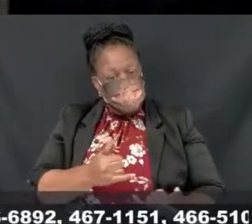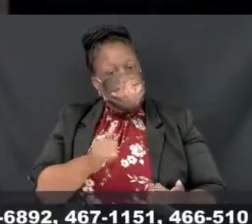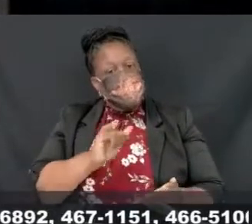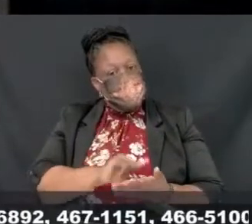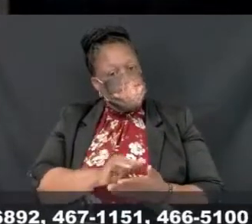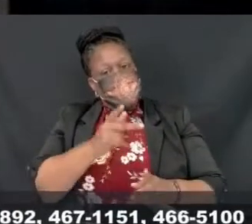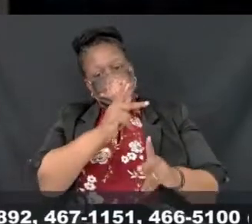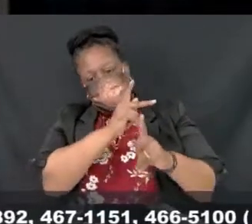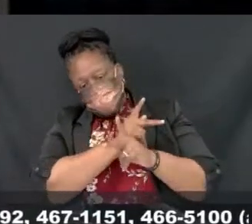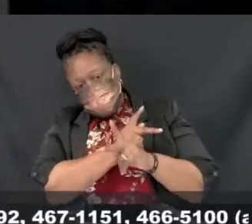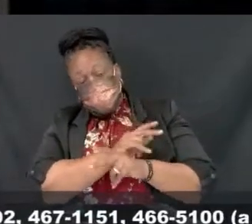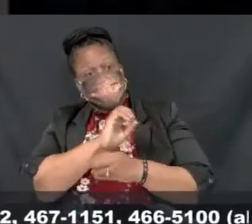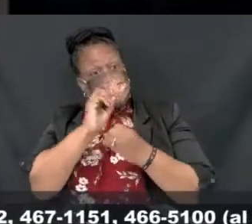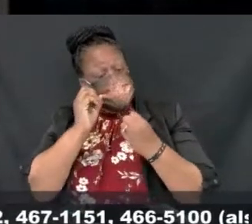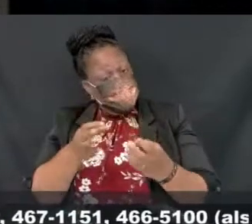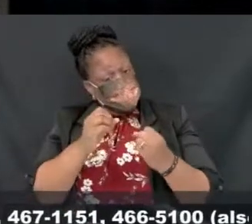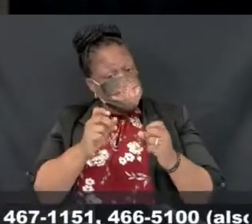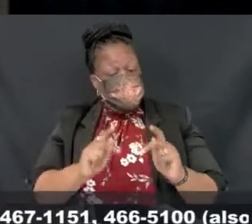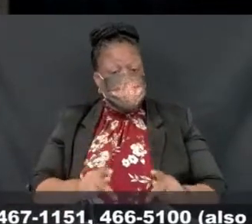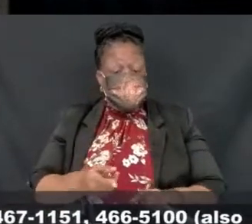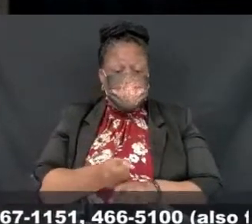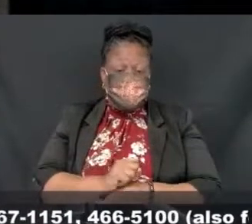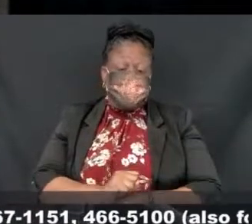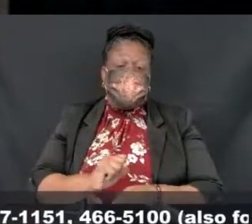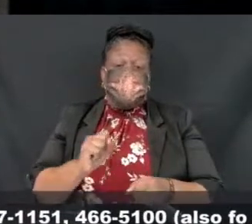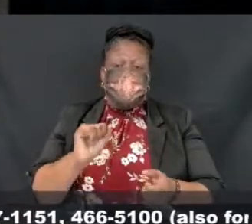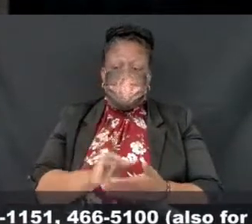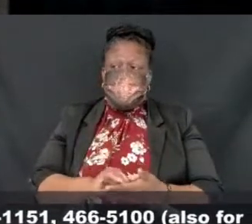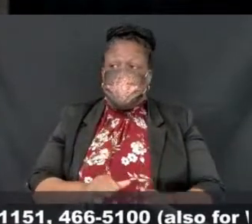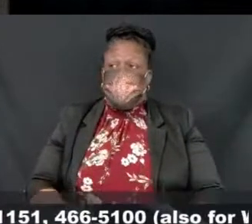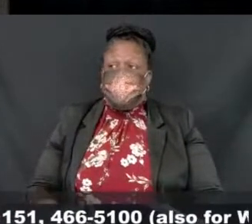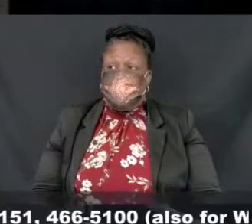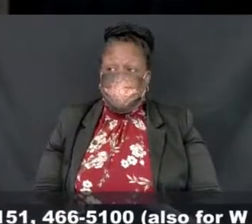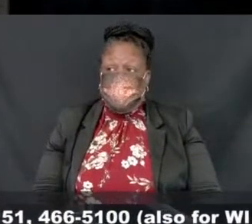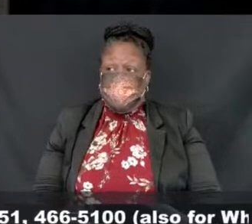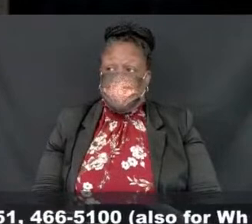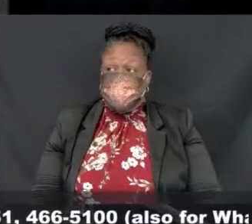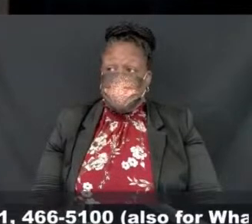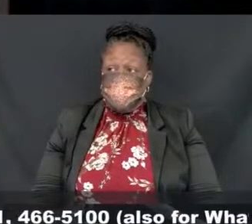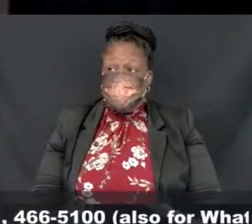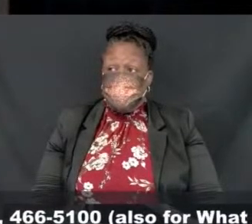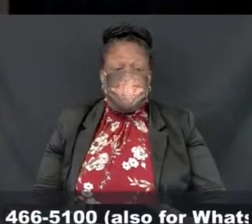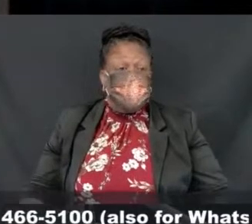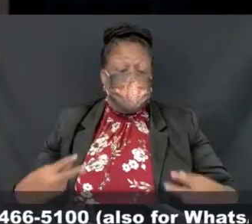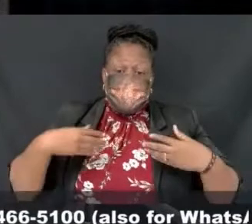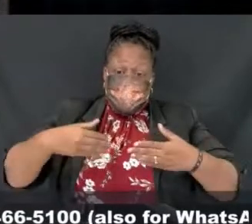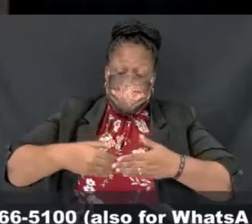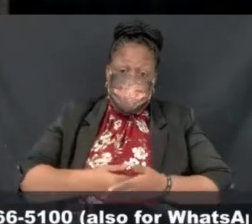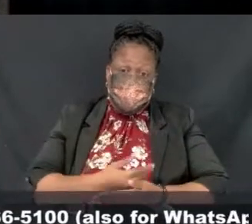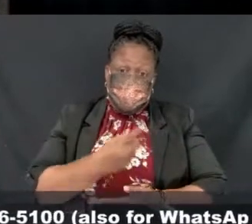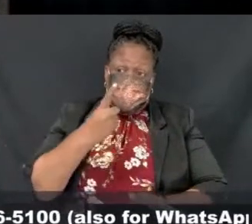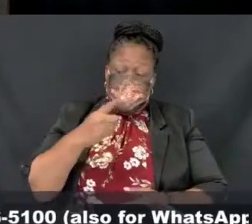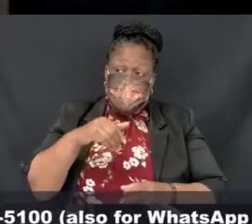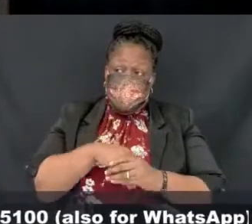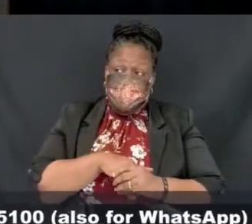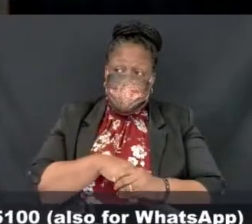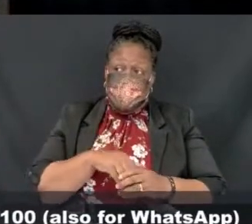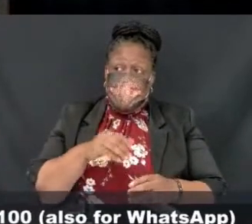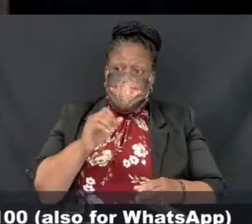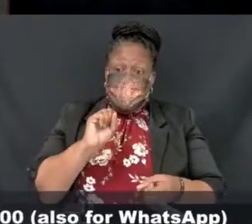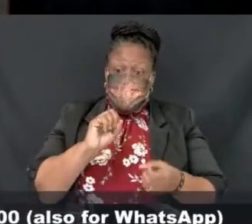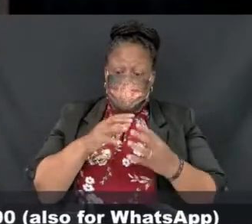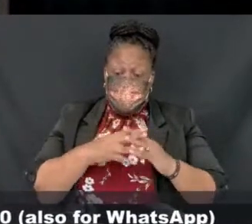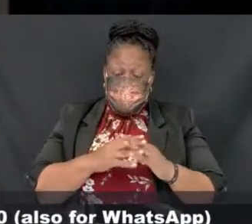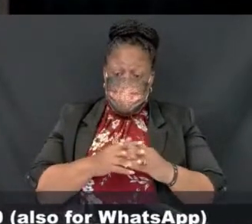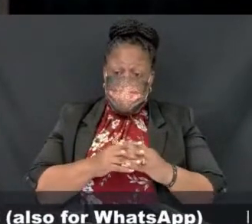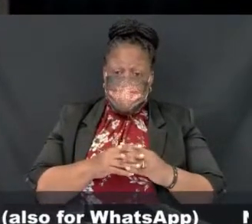if, the subvariant that they're speaking about that is now in the US and in the UK, and you're seeing some cases